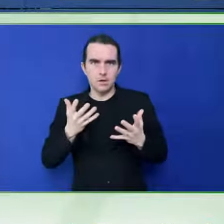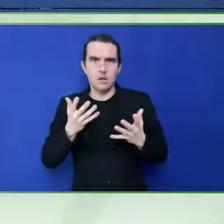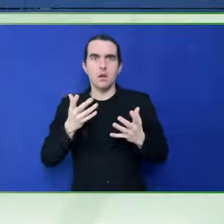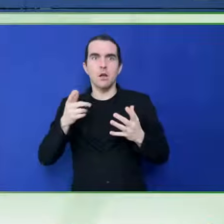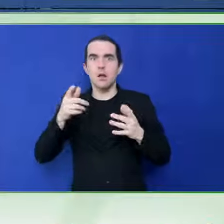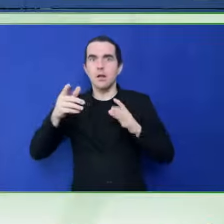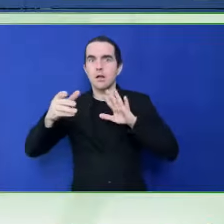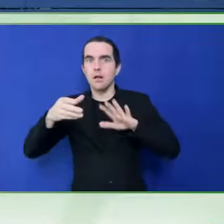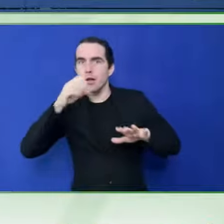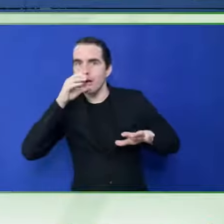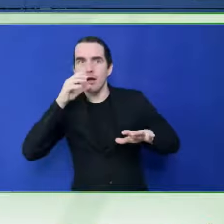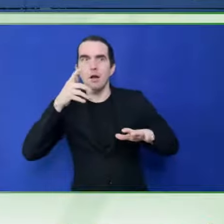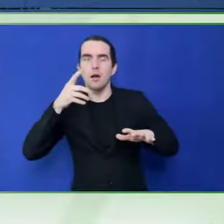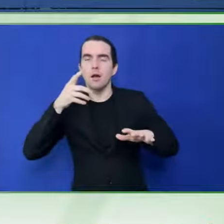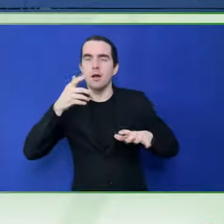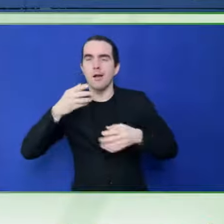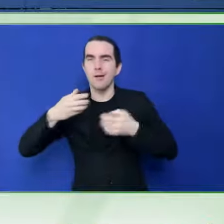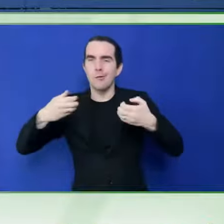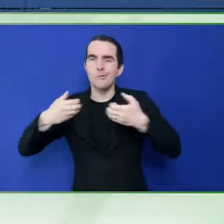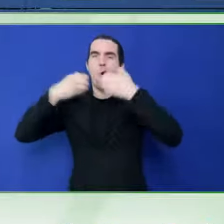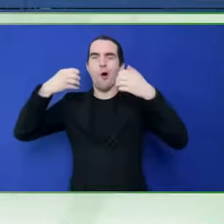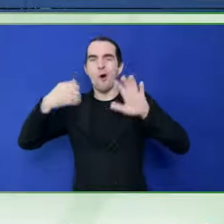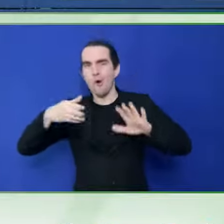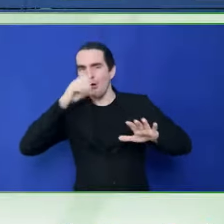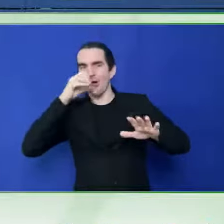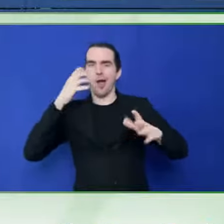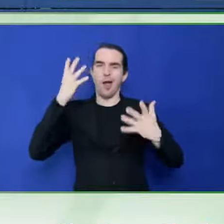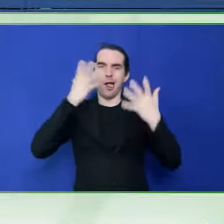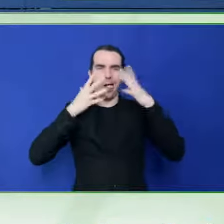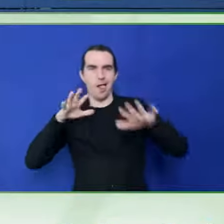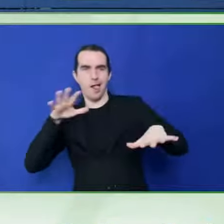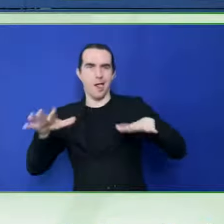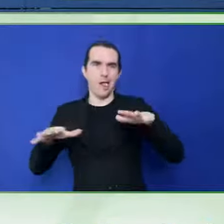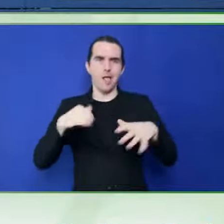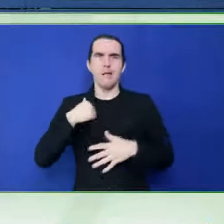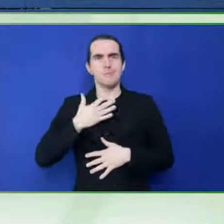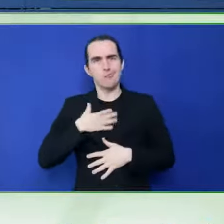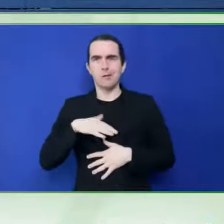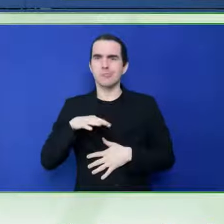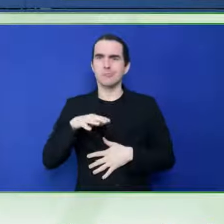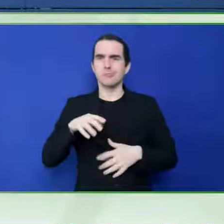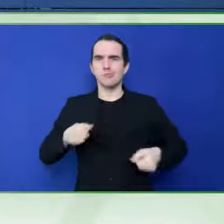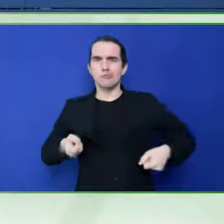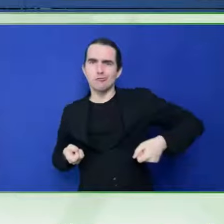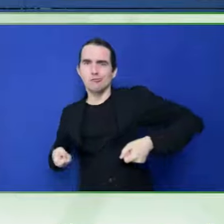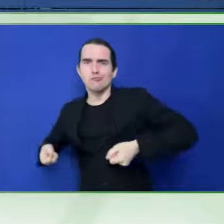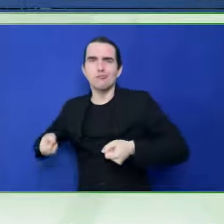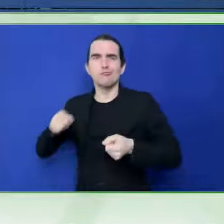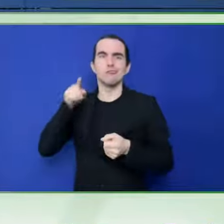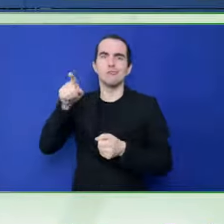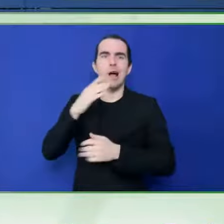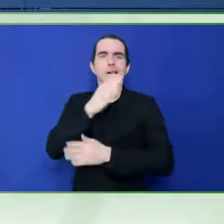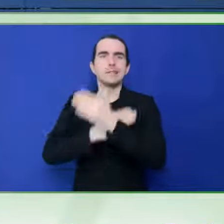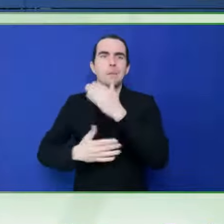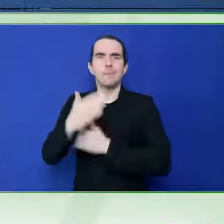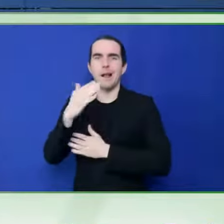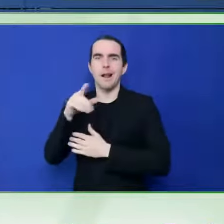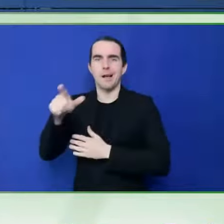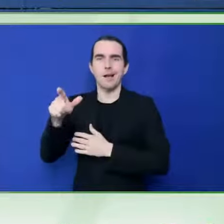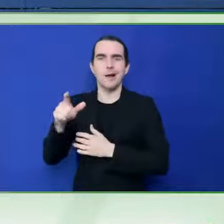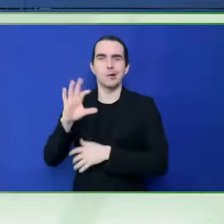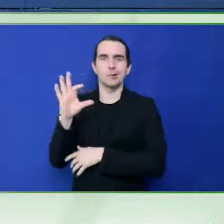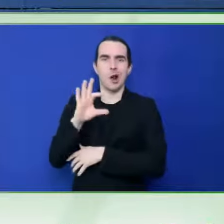enough. So the solution to these problems, in my view, is for venues to adopt